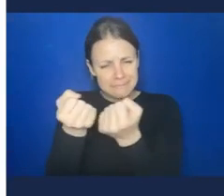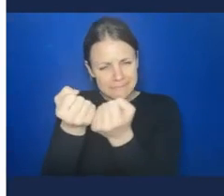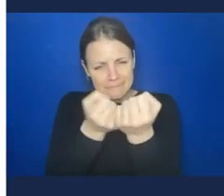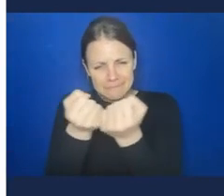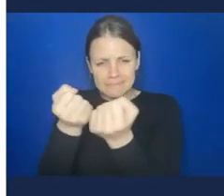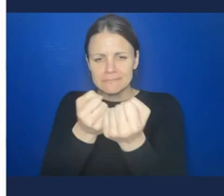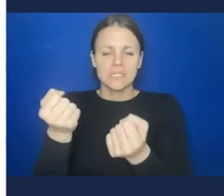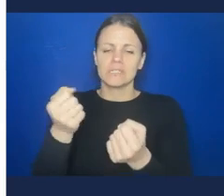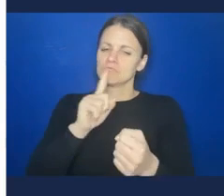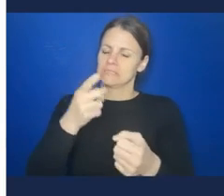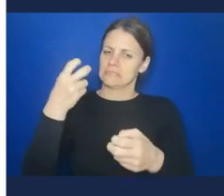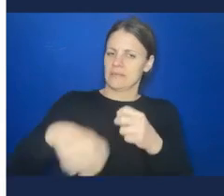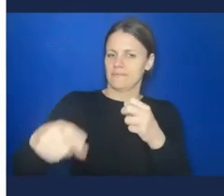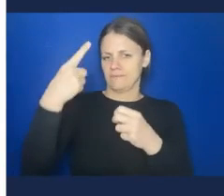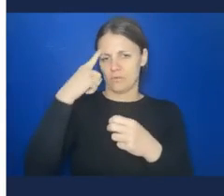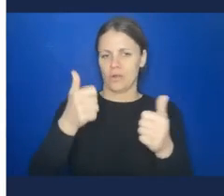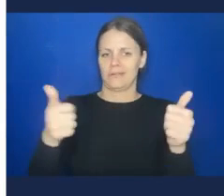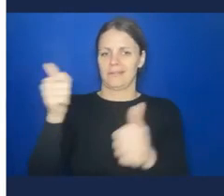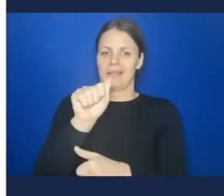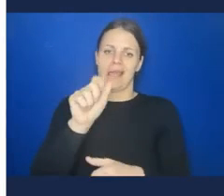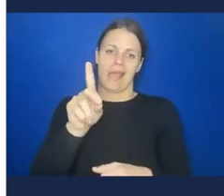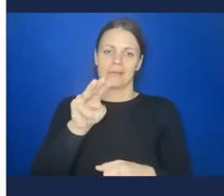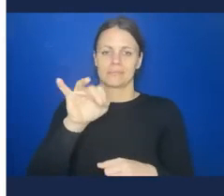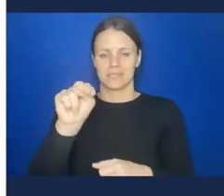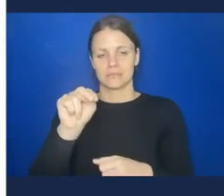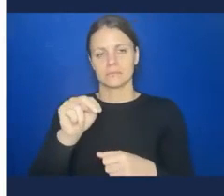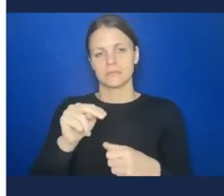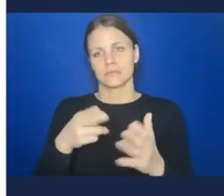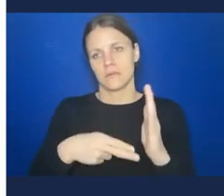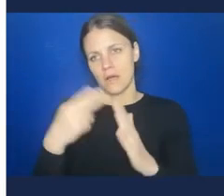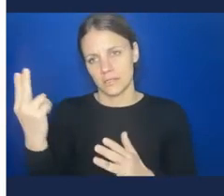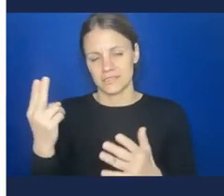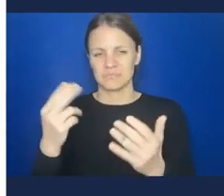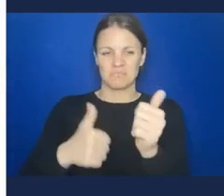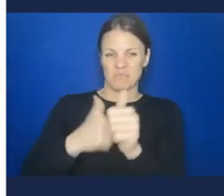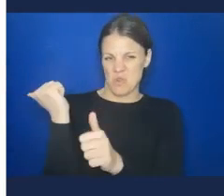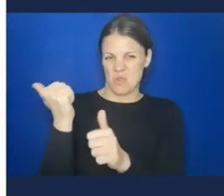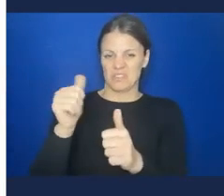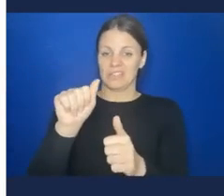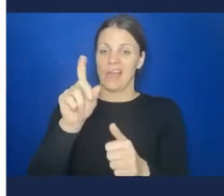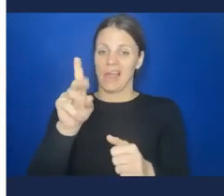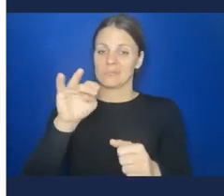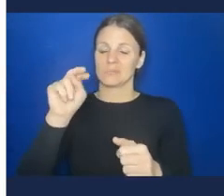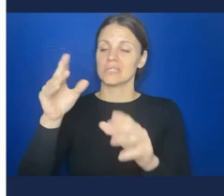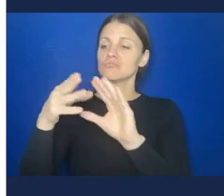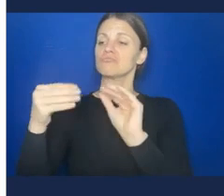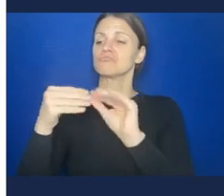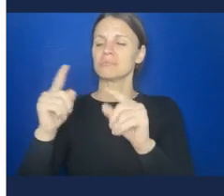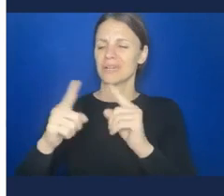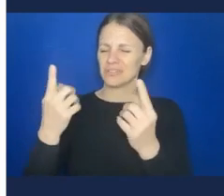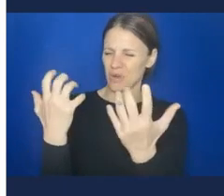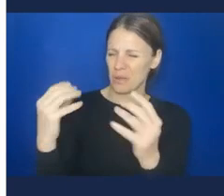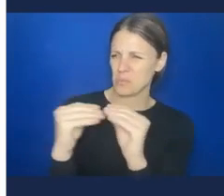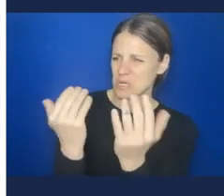for administrators. And to be honest, quite often their statements leave a lot to be desired. So that's its own sort of set of issues.